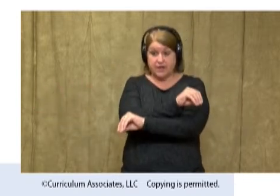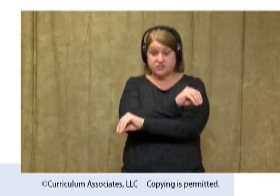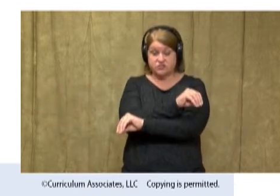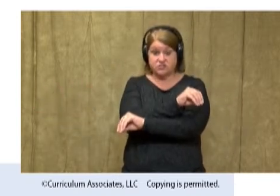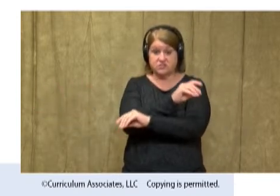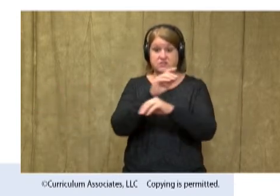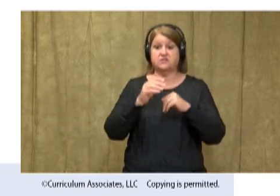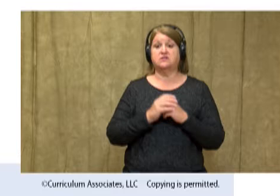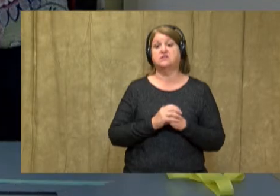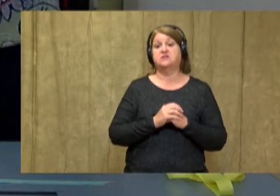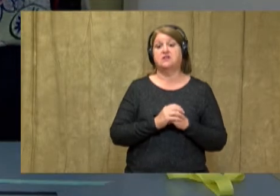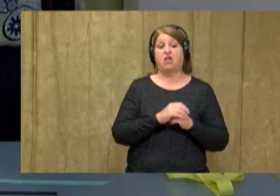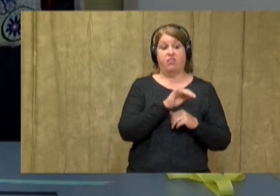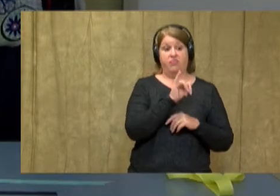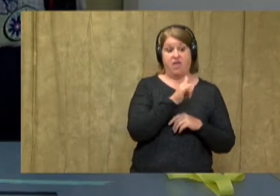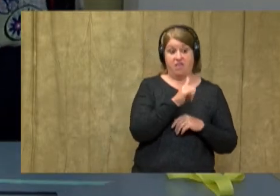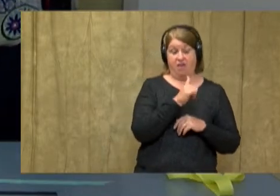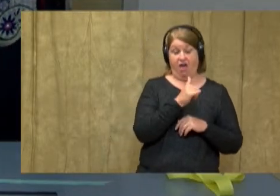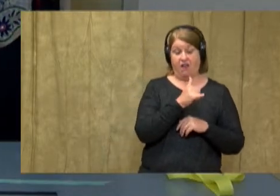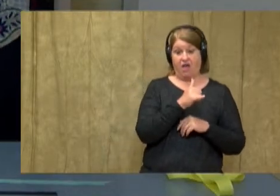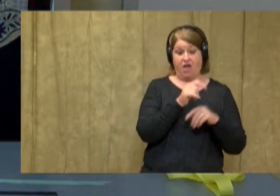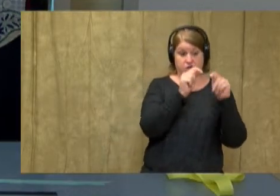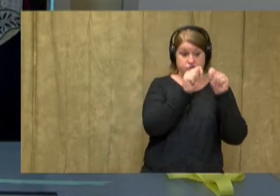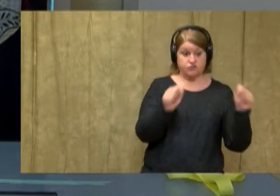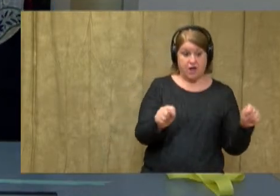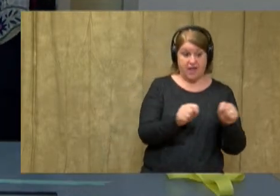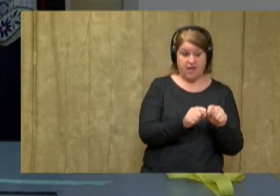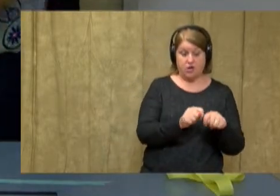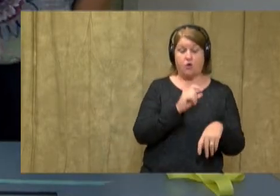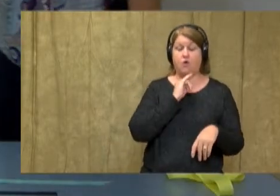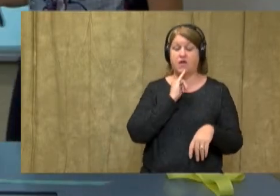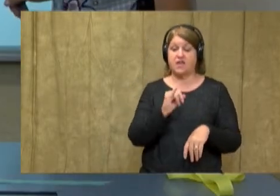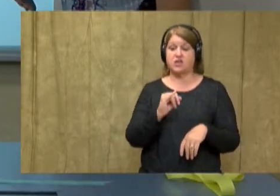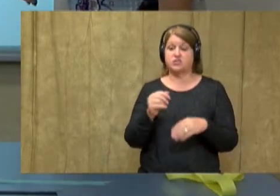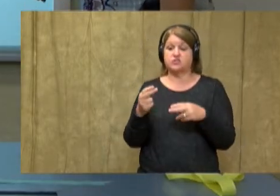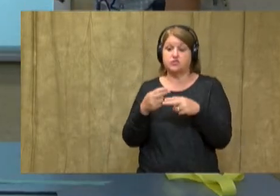yellow triangle is shorter than the red.